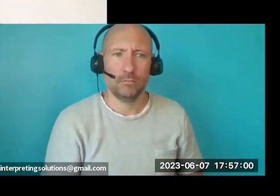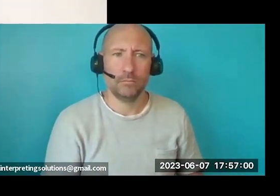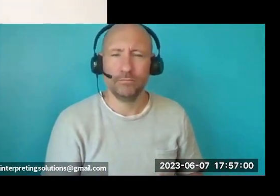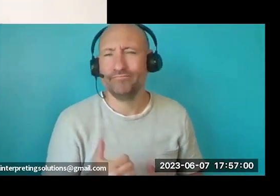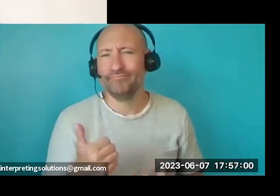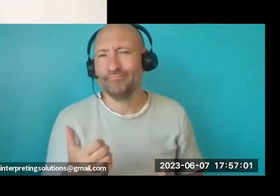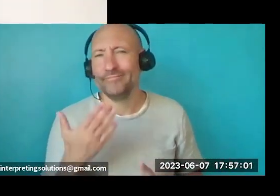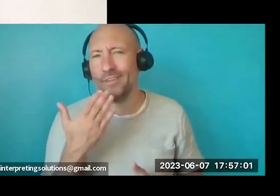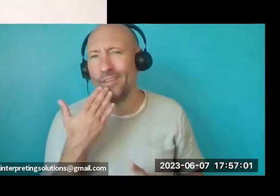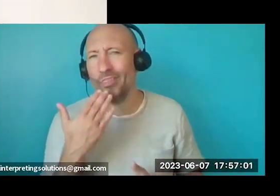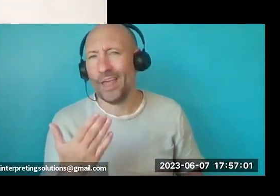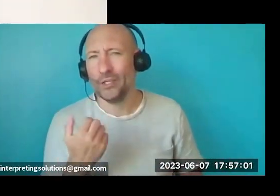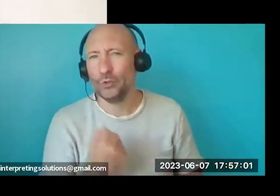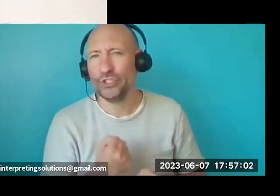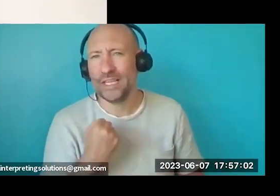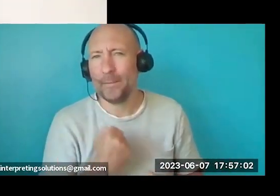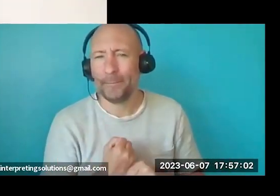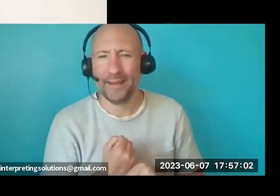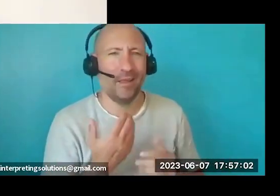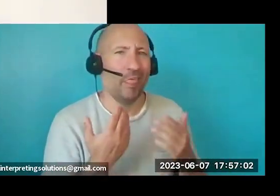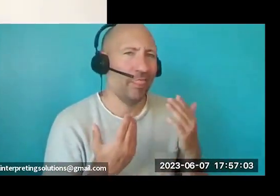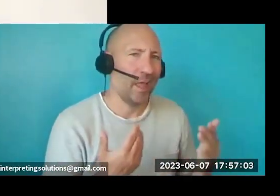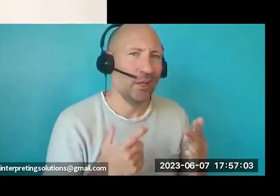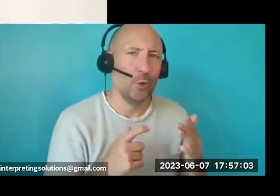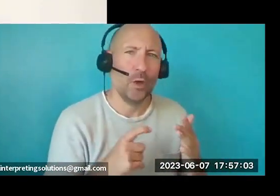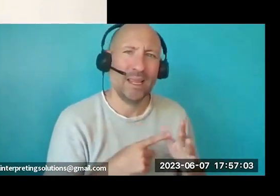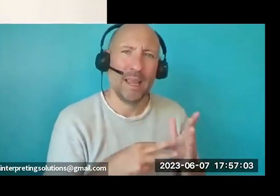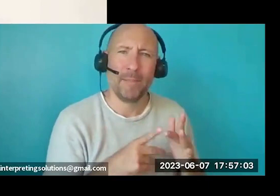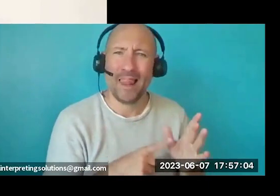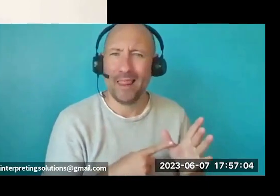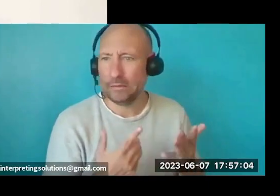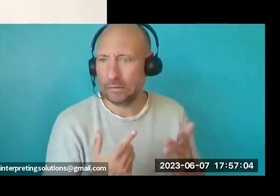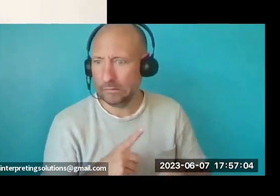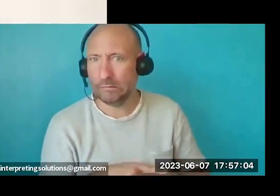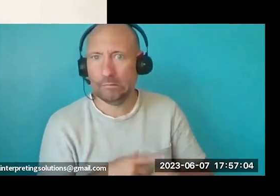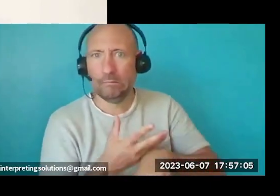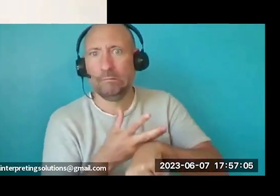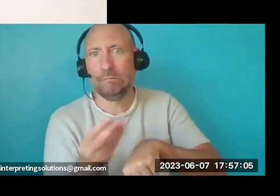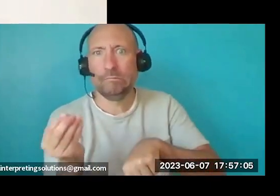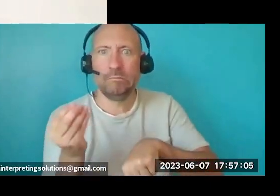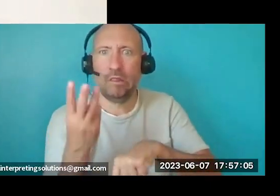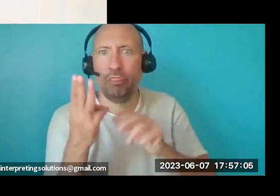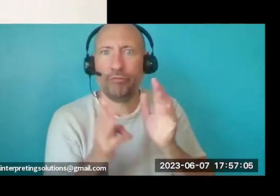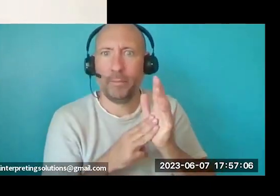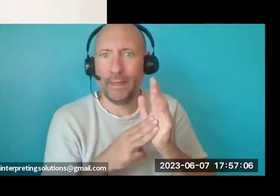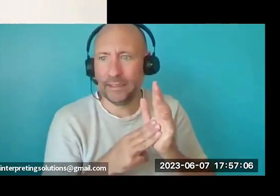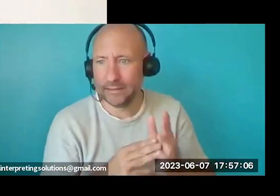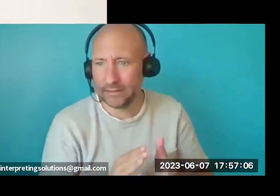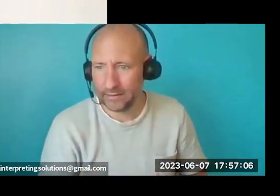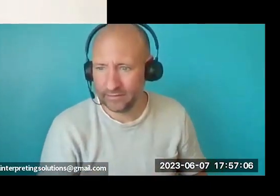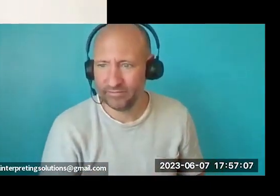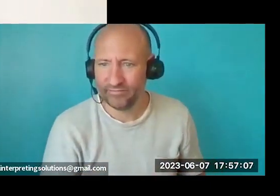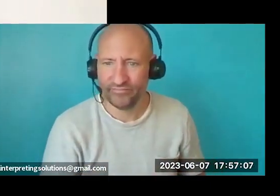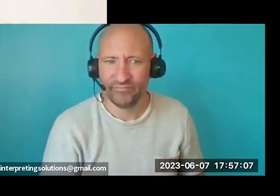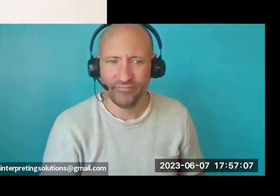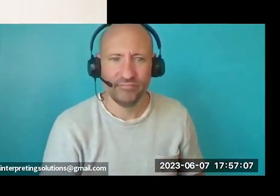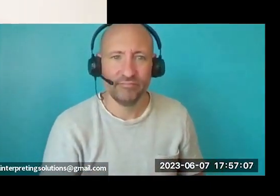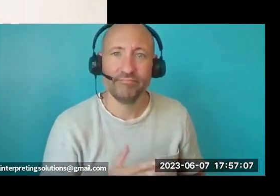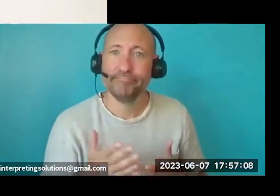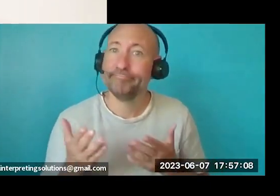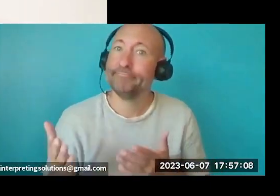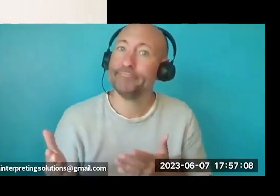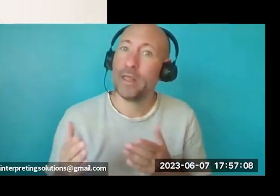Thank you, Giuseppe. Thank you, Camilla. We have only 3 minutes left. So, Bethany